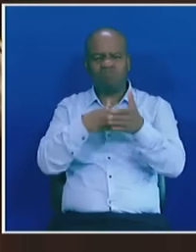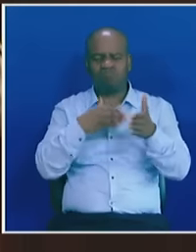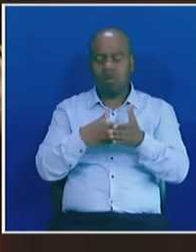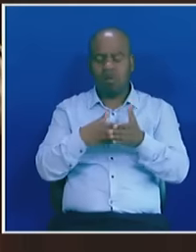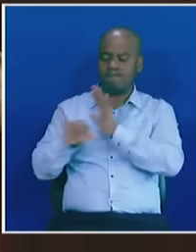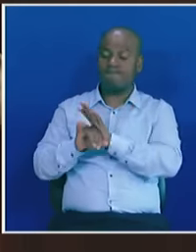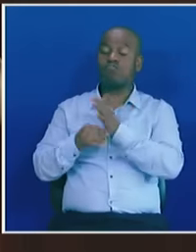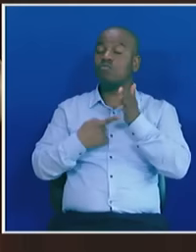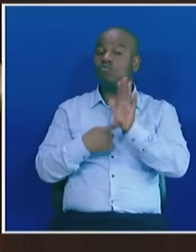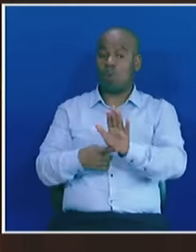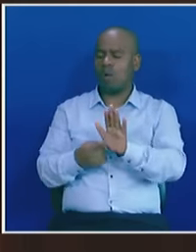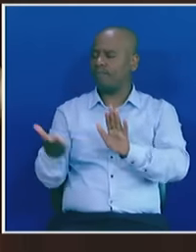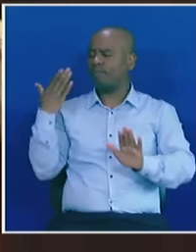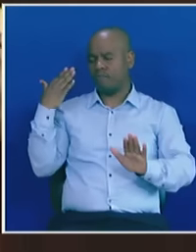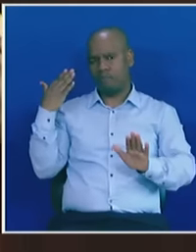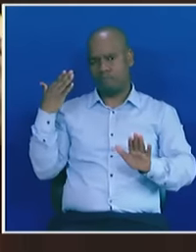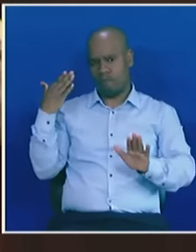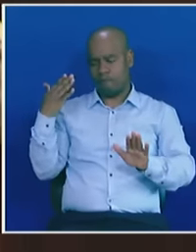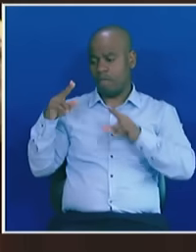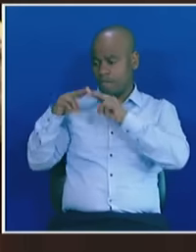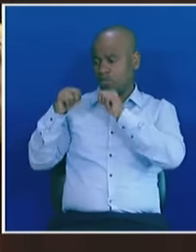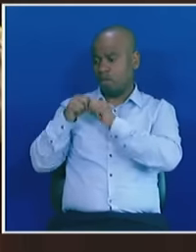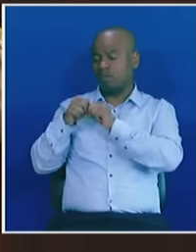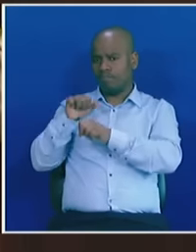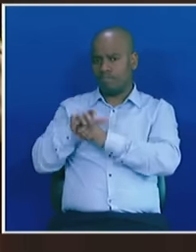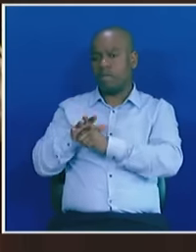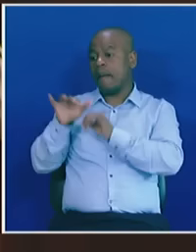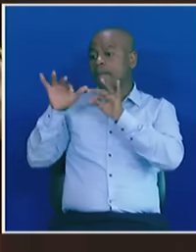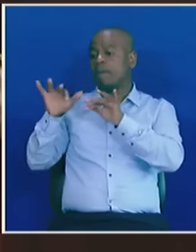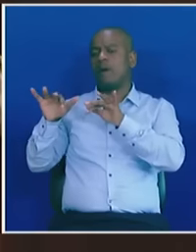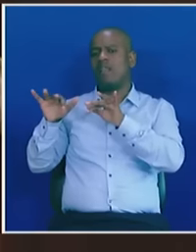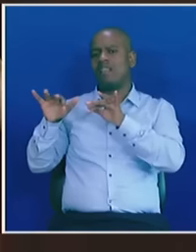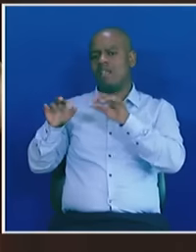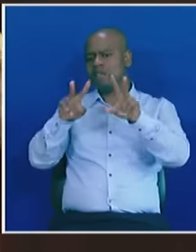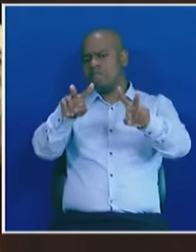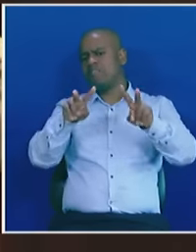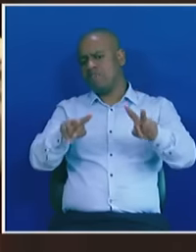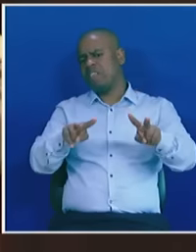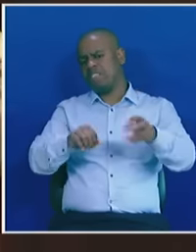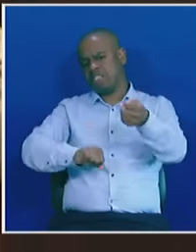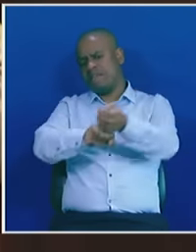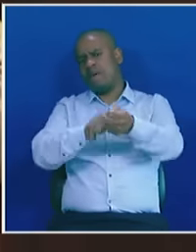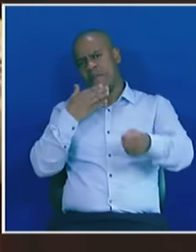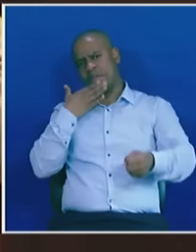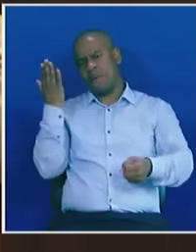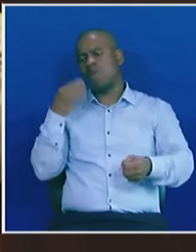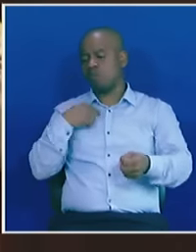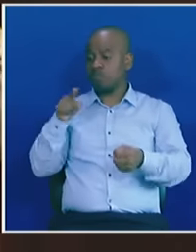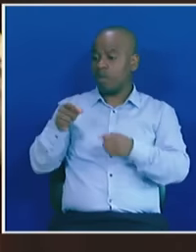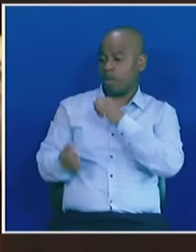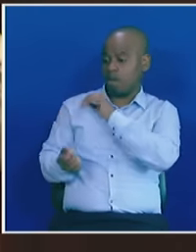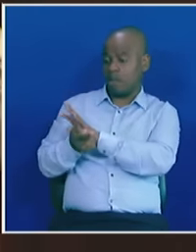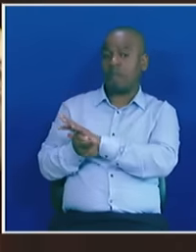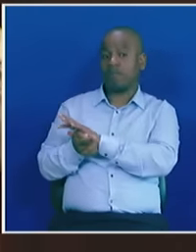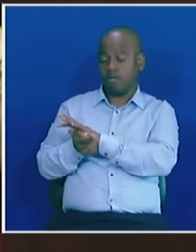were demonstrated during the foreign nationals attacks by people who do not love peace, and this operation was successfully carried